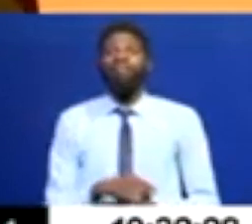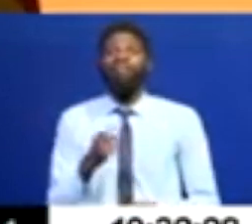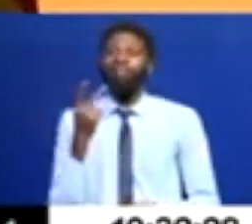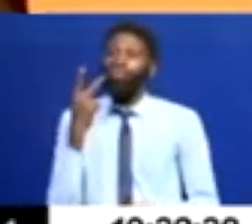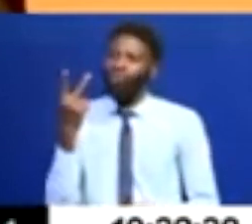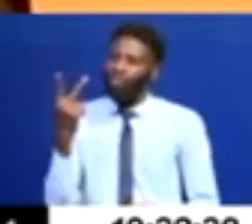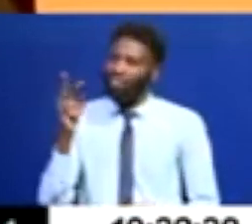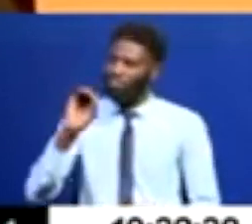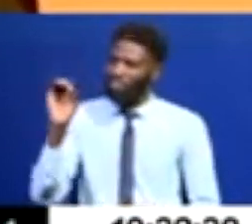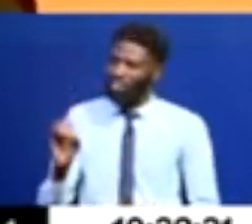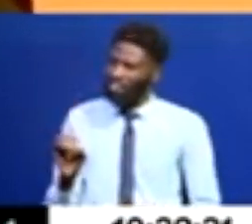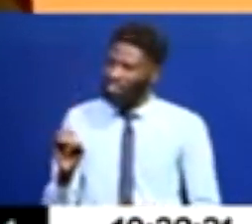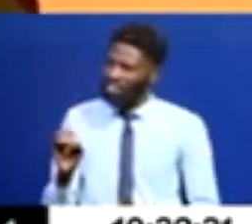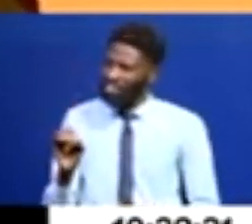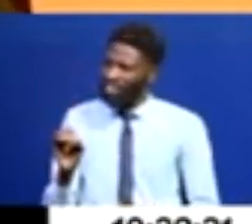200% and